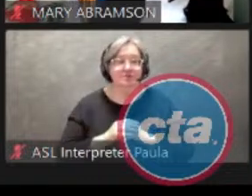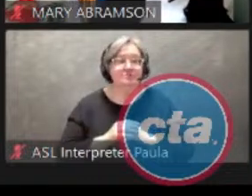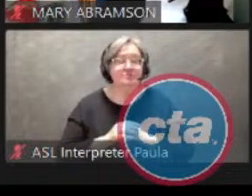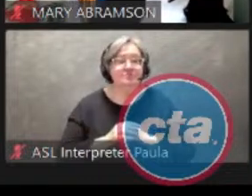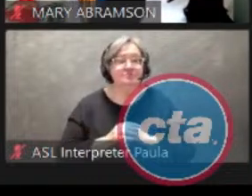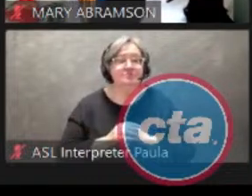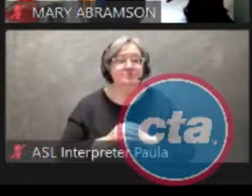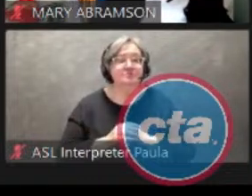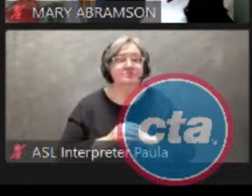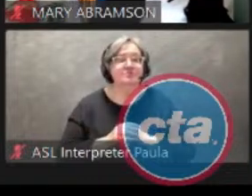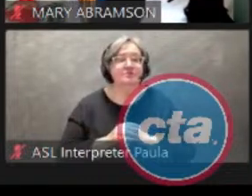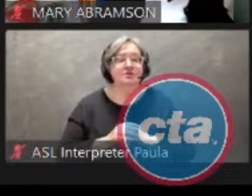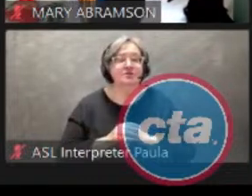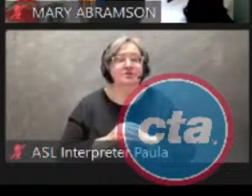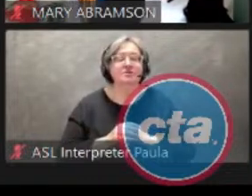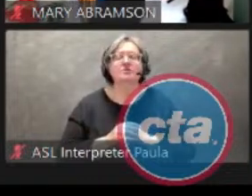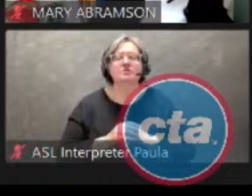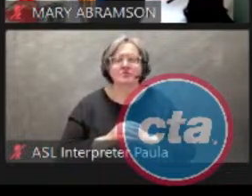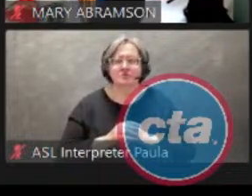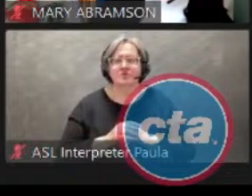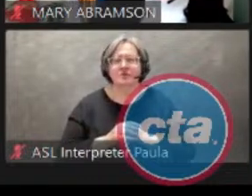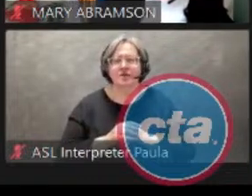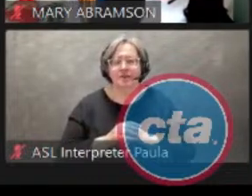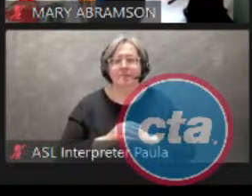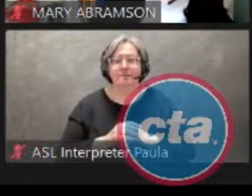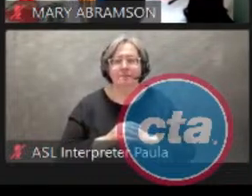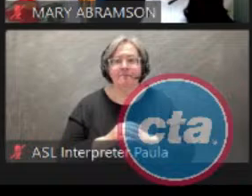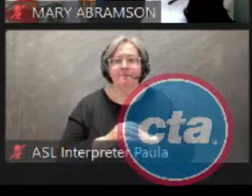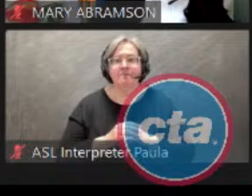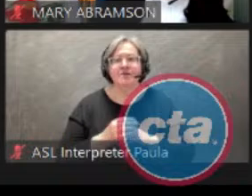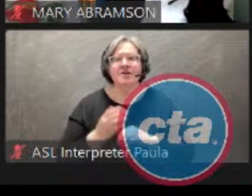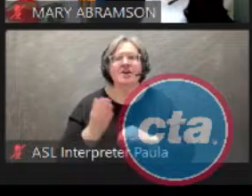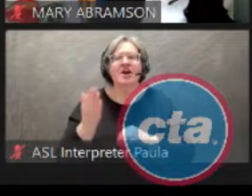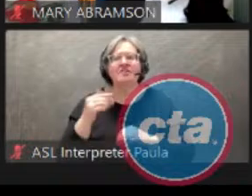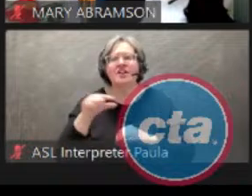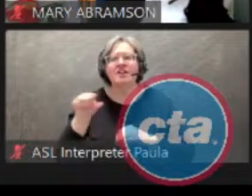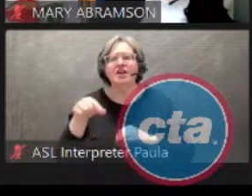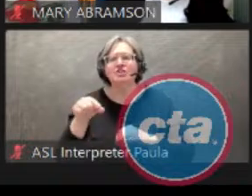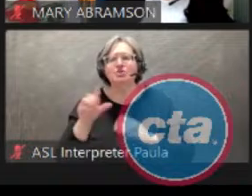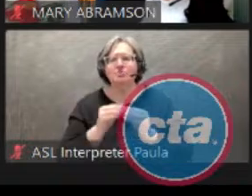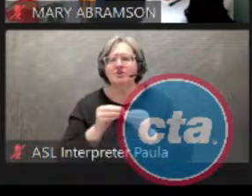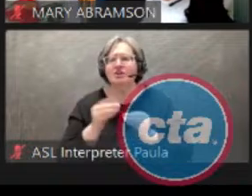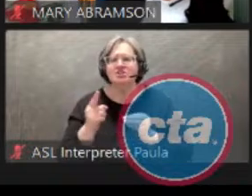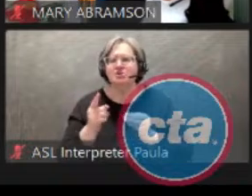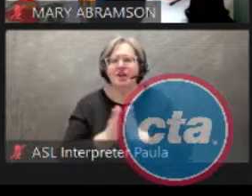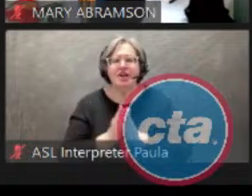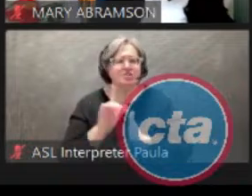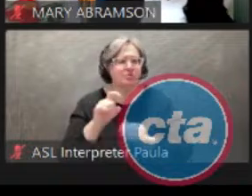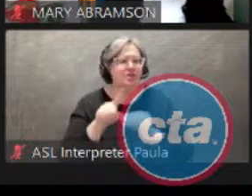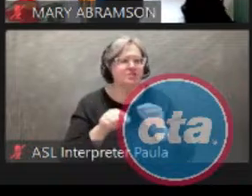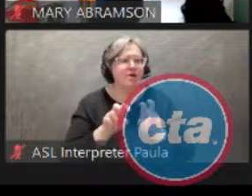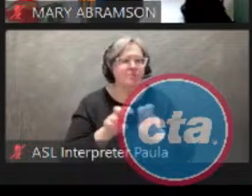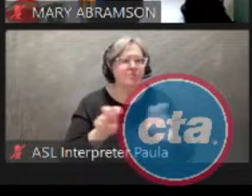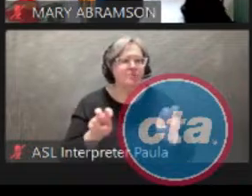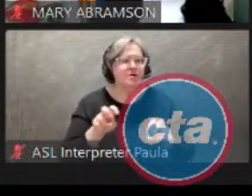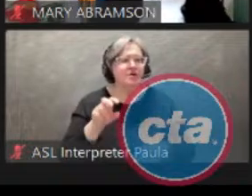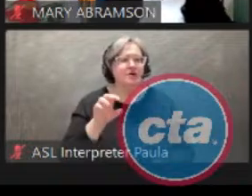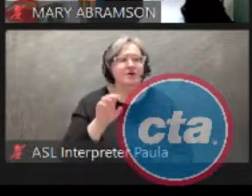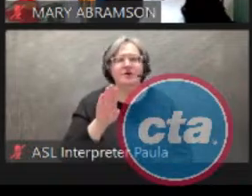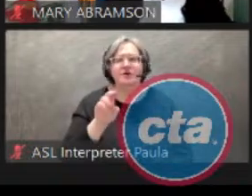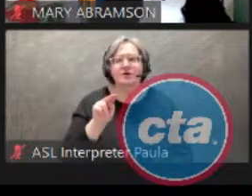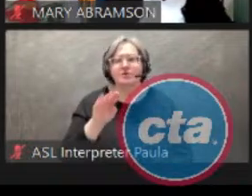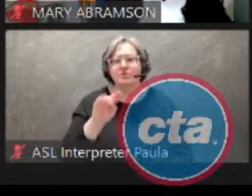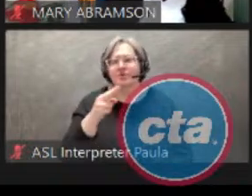So a question that came up at last quarter's meeting was about benches. So I wanted to bring out a